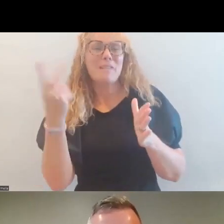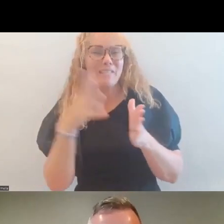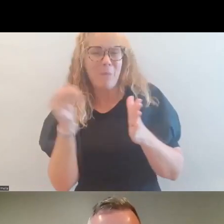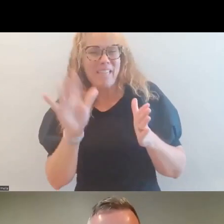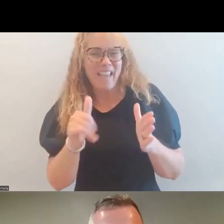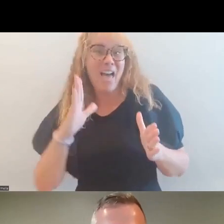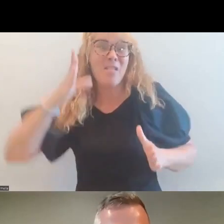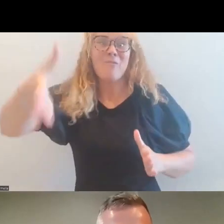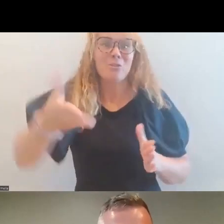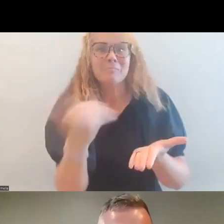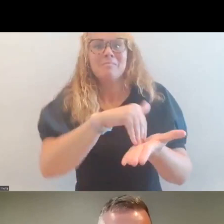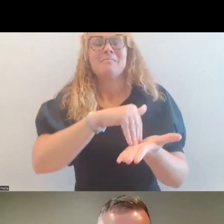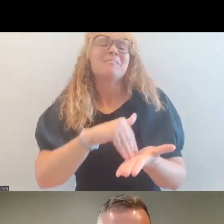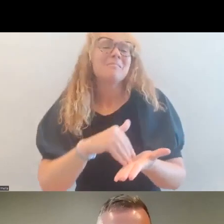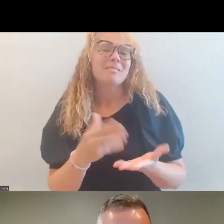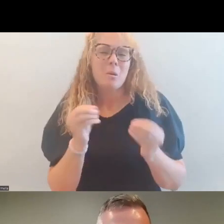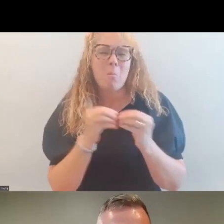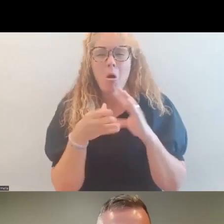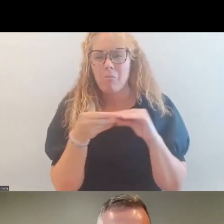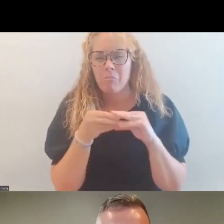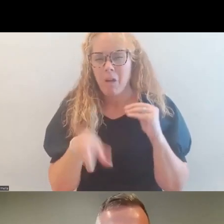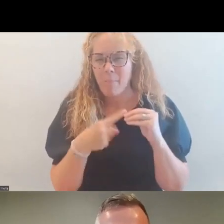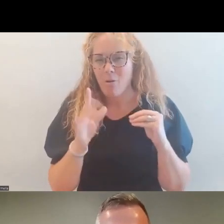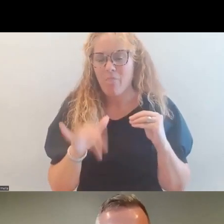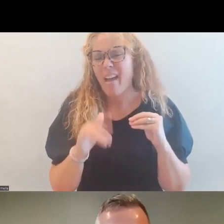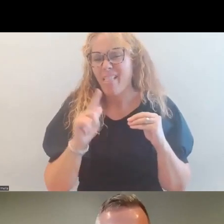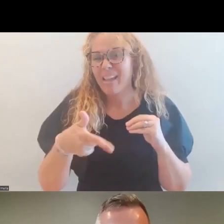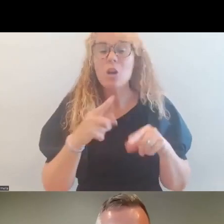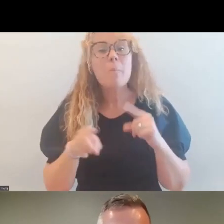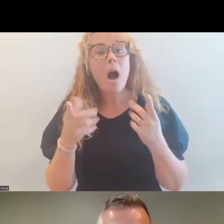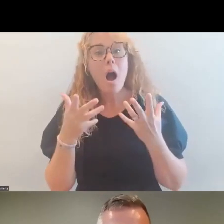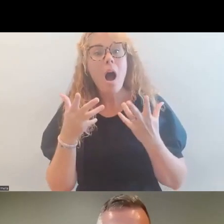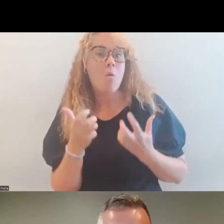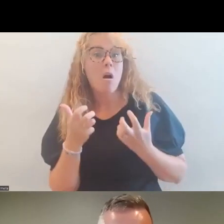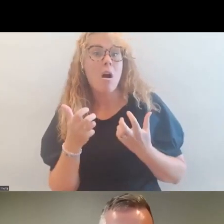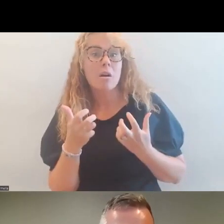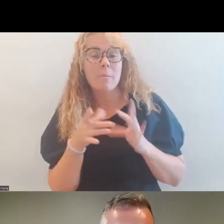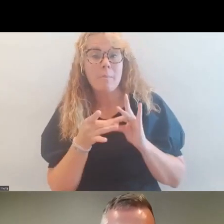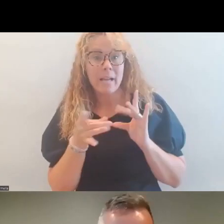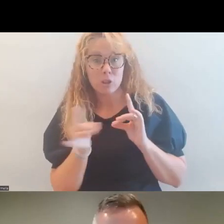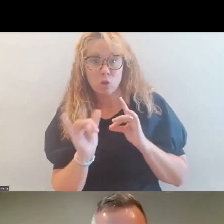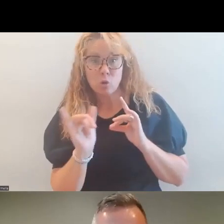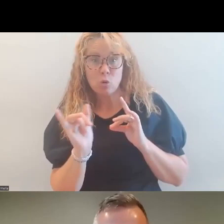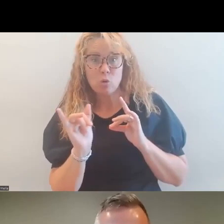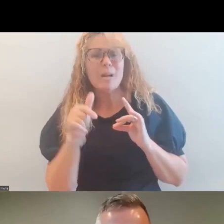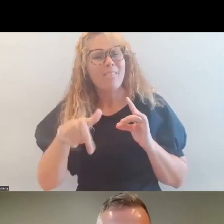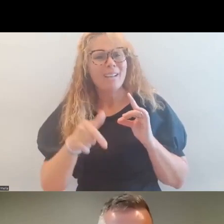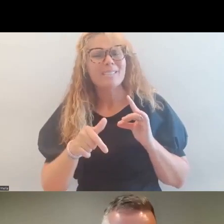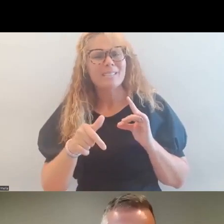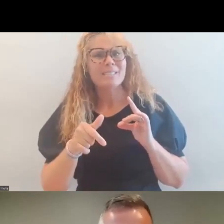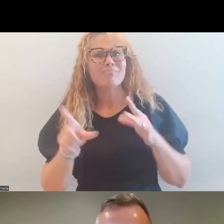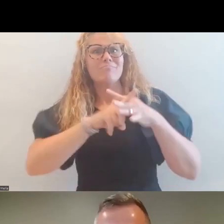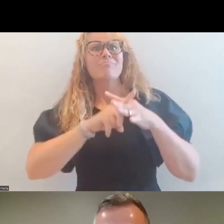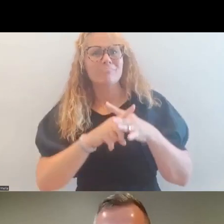in the future, although more to come on that. I also did want to mention, because it did come up at the meeting,